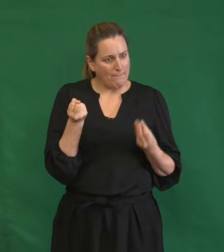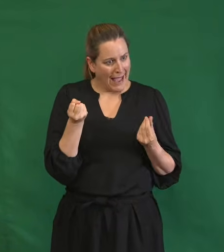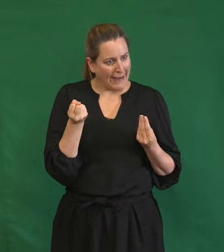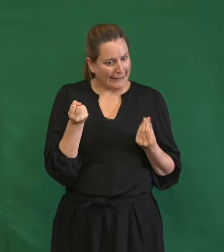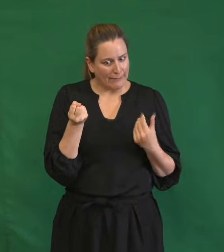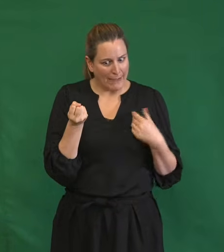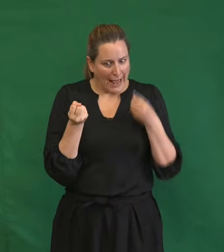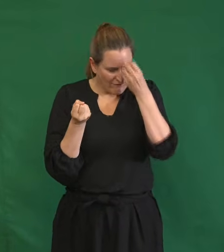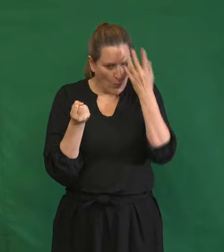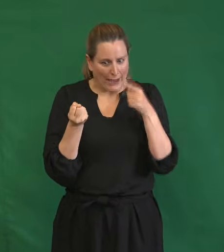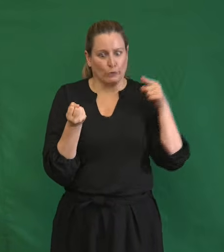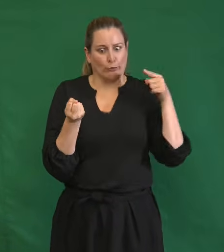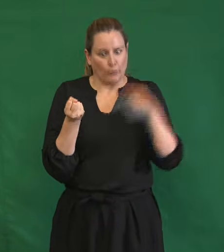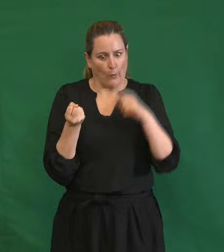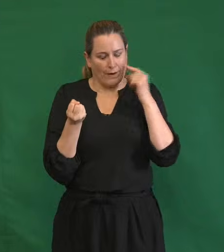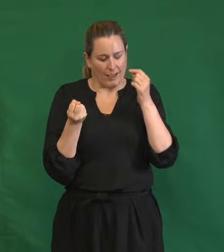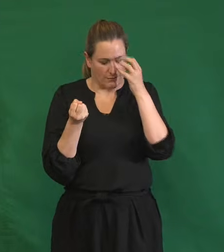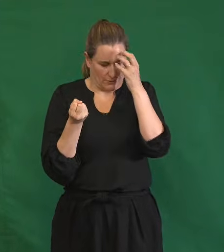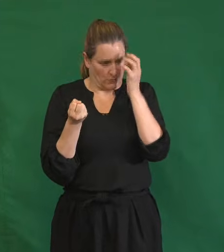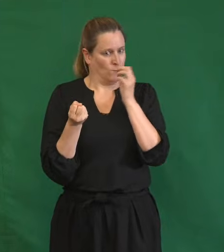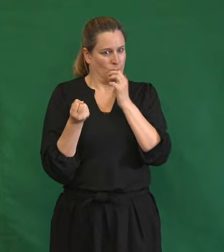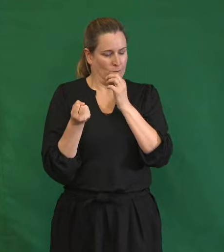work derives from?